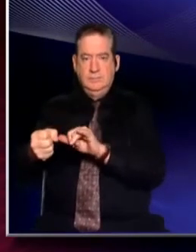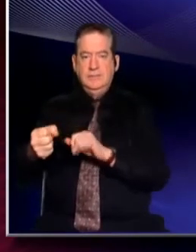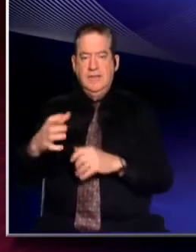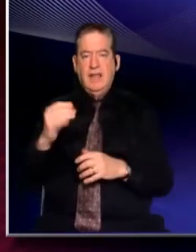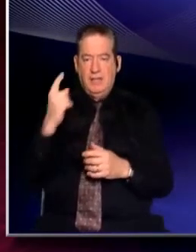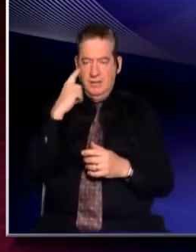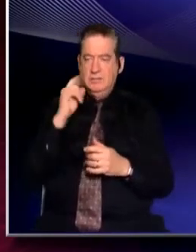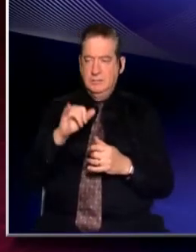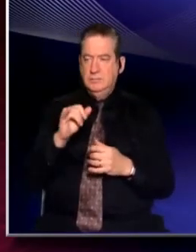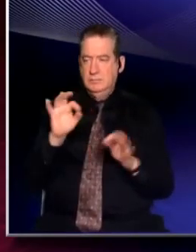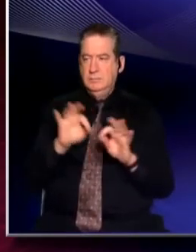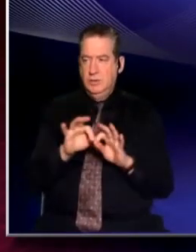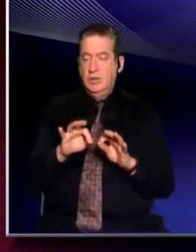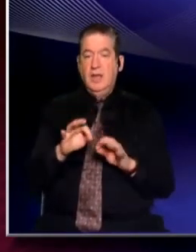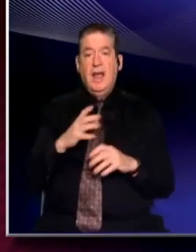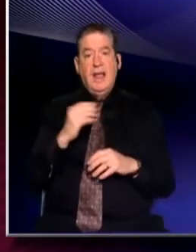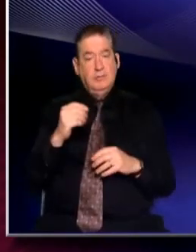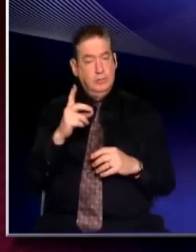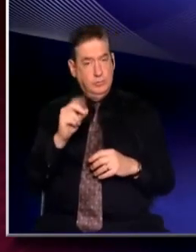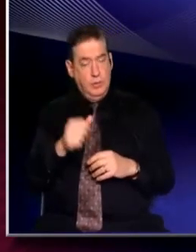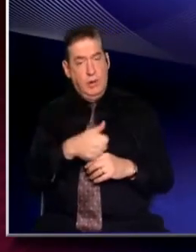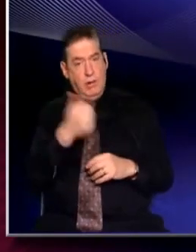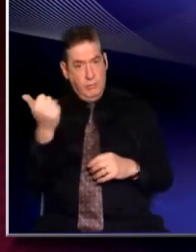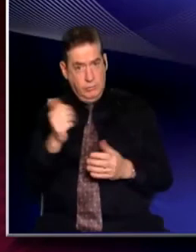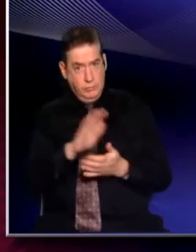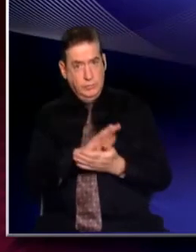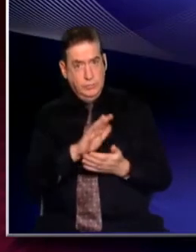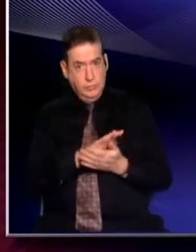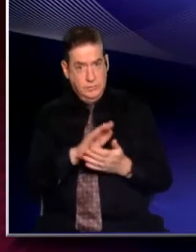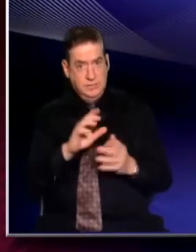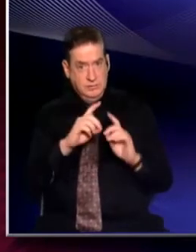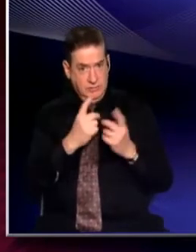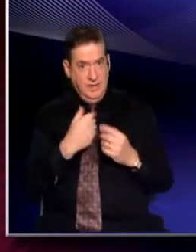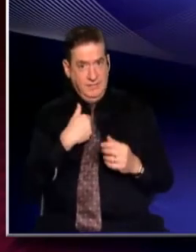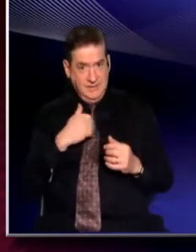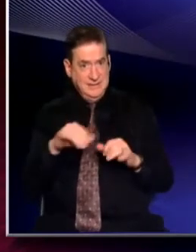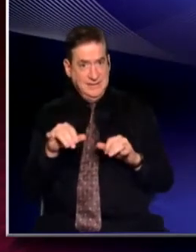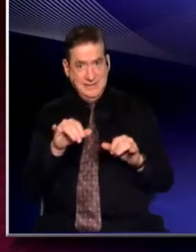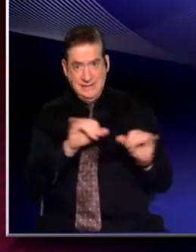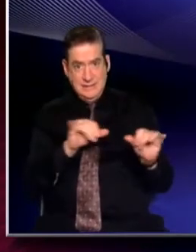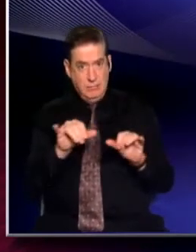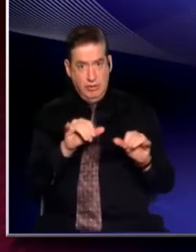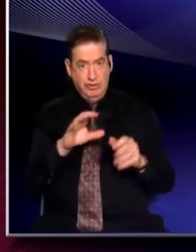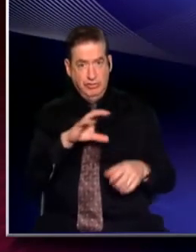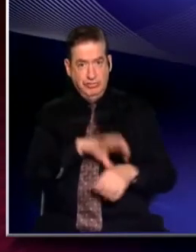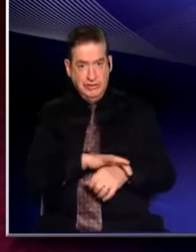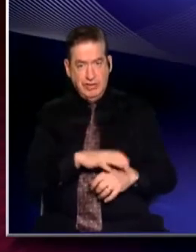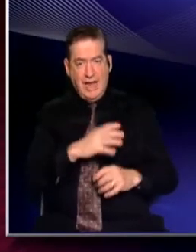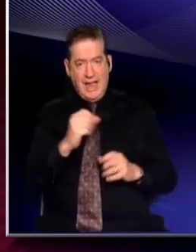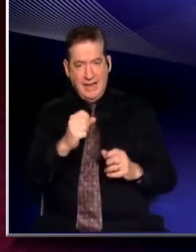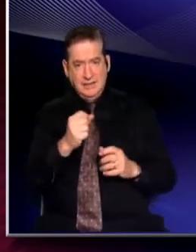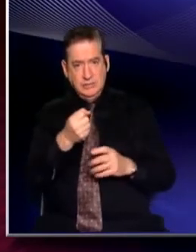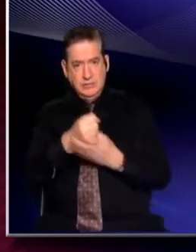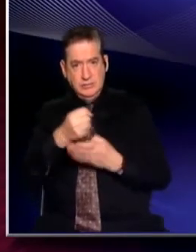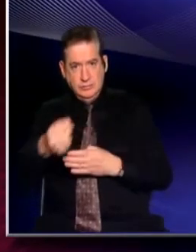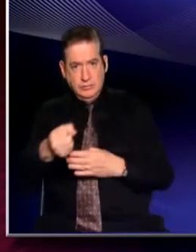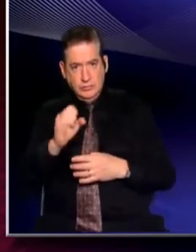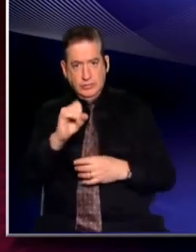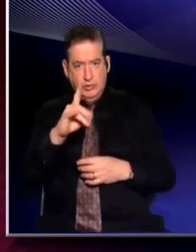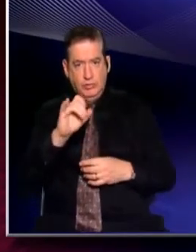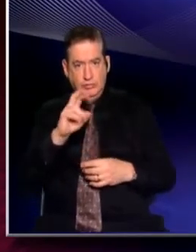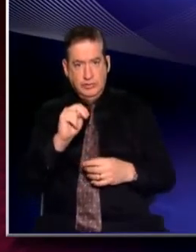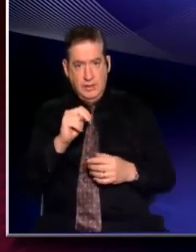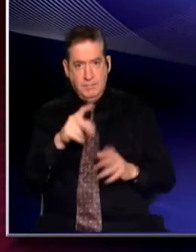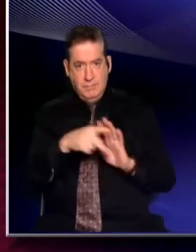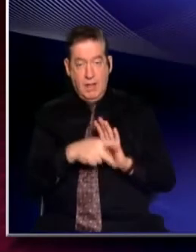important. Mm-hmm. And do other school districts have similar restraint and seclusion policies? Other districts